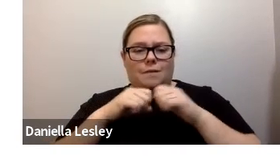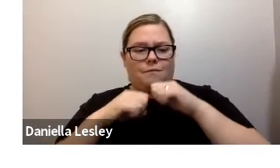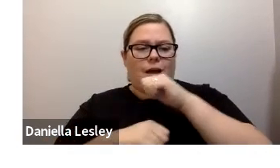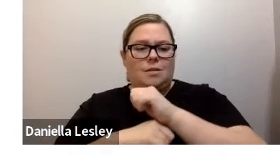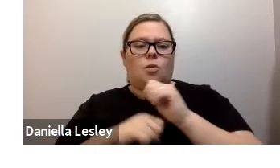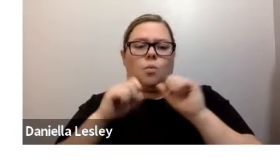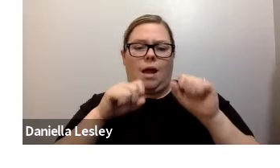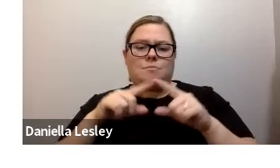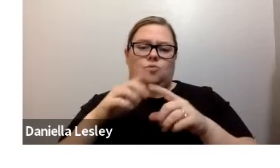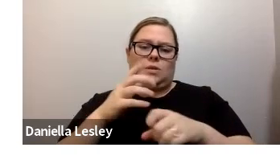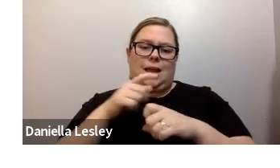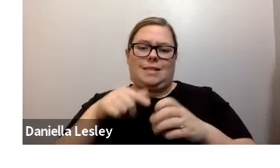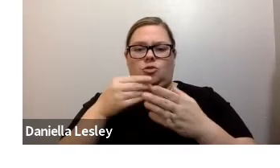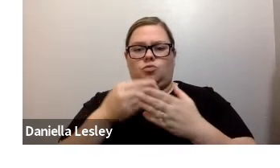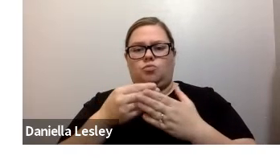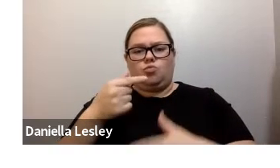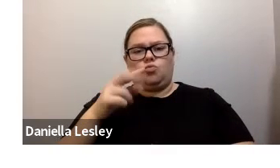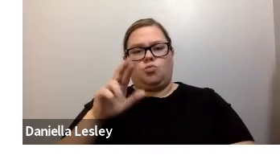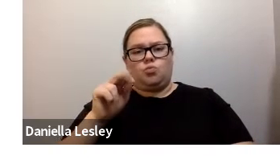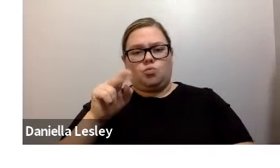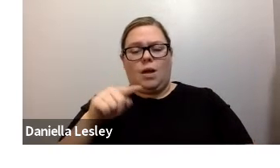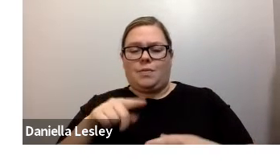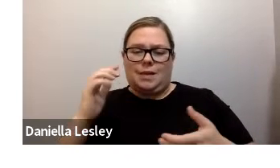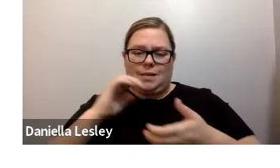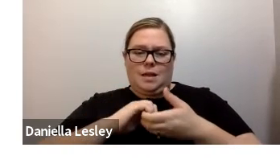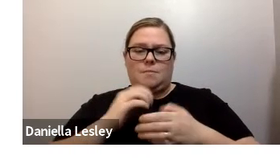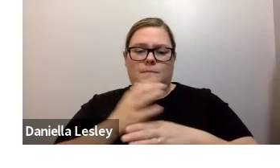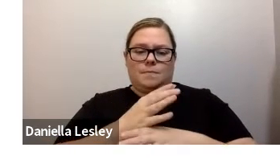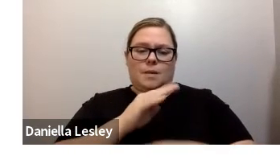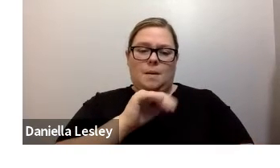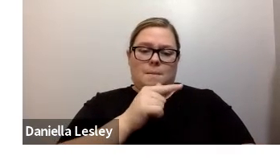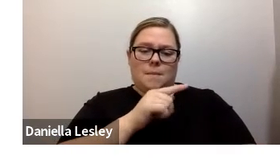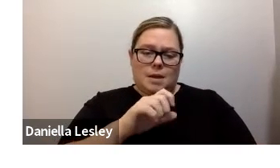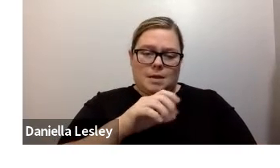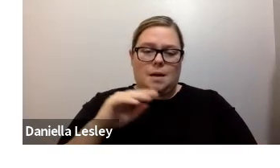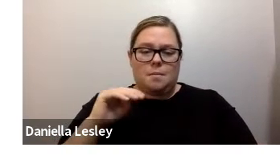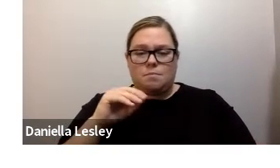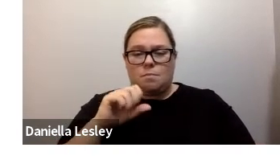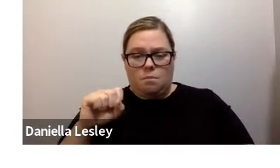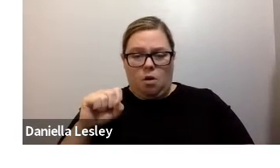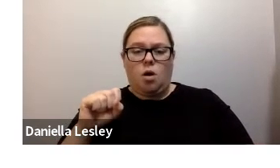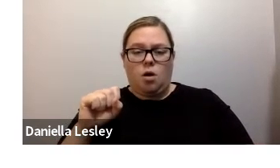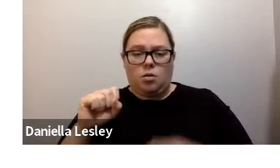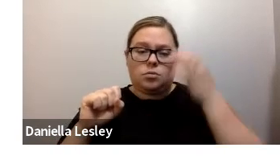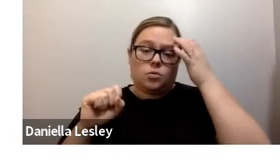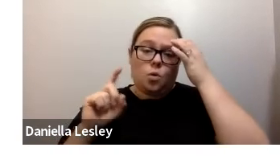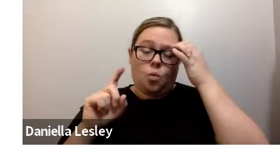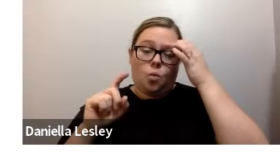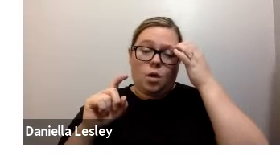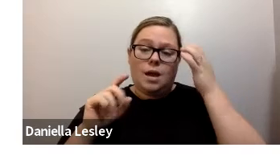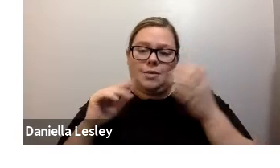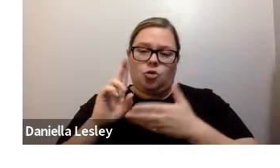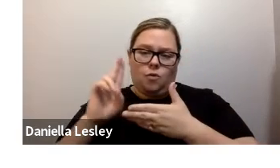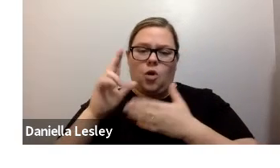to obtain this grant, and this is a collaboration between Maggie, Moss, and Northeastern University, where we try to take